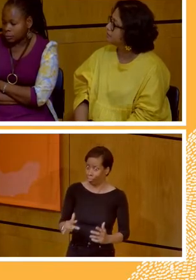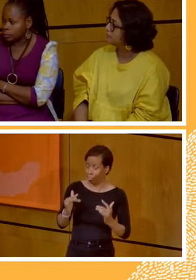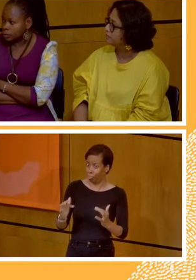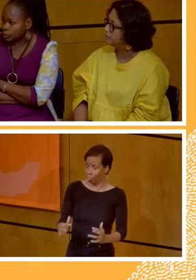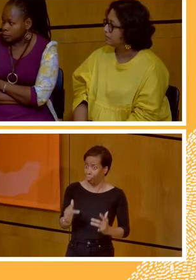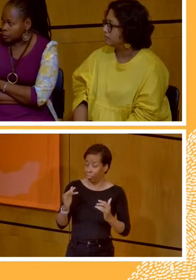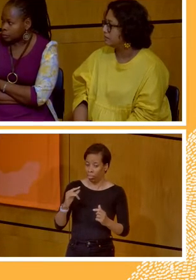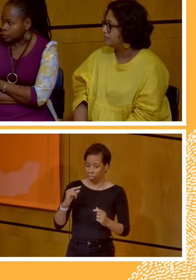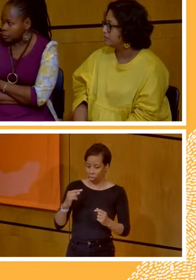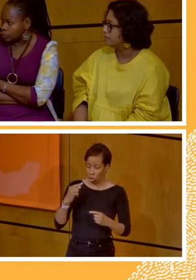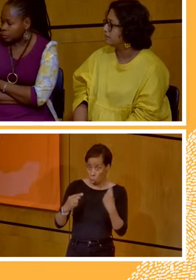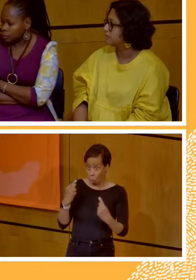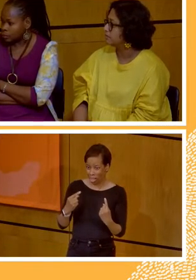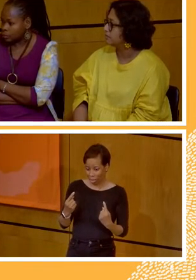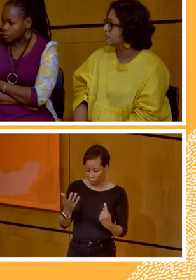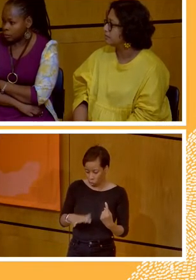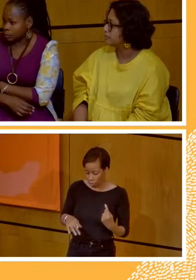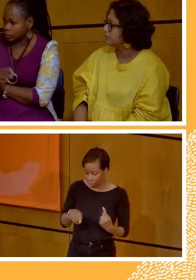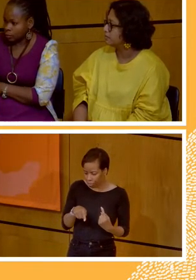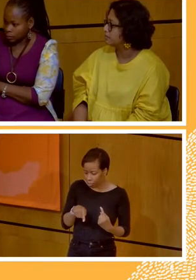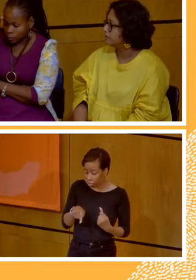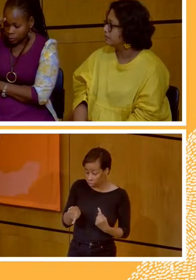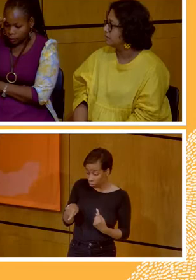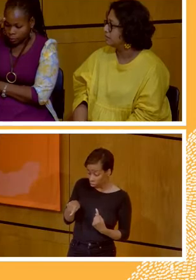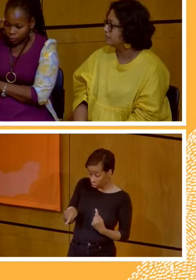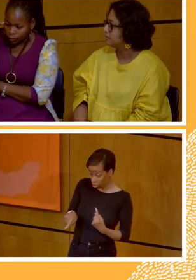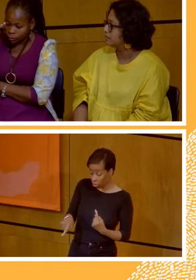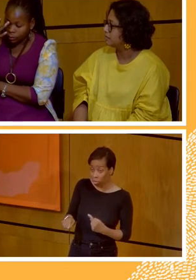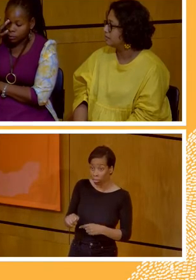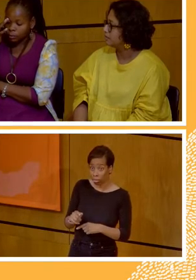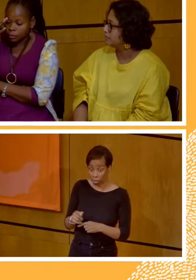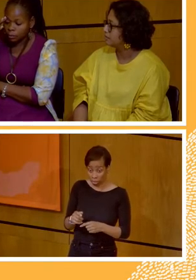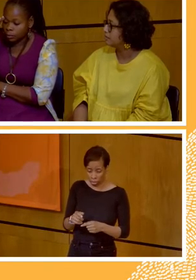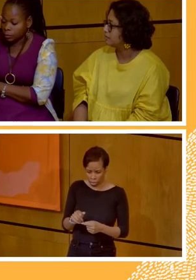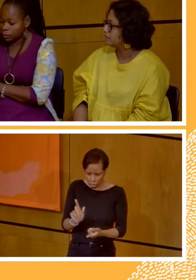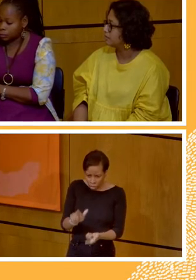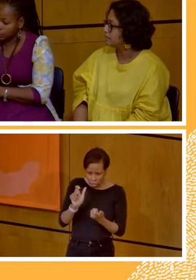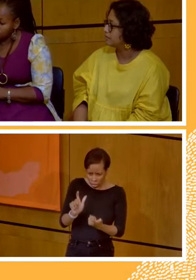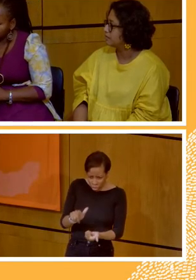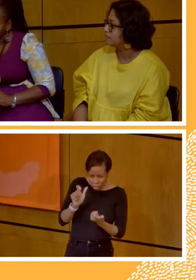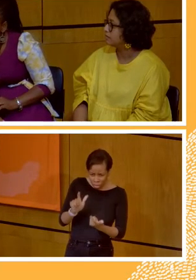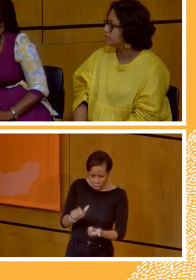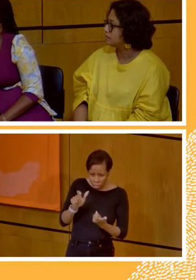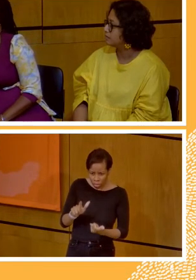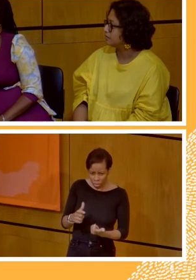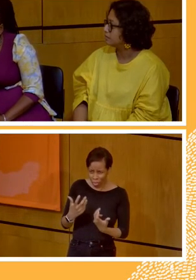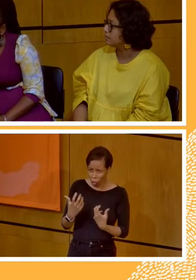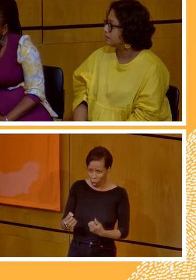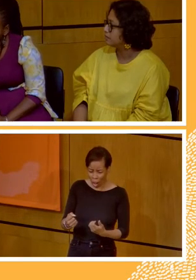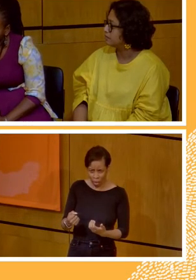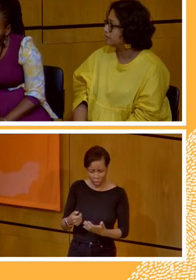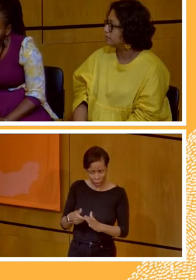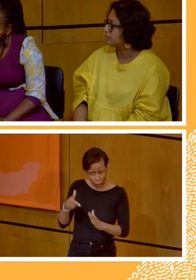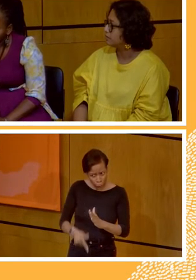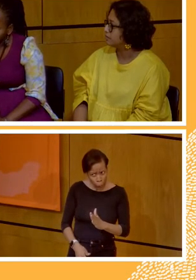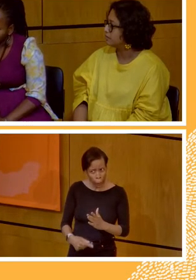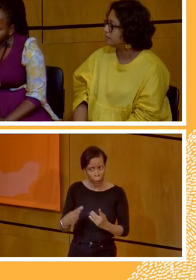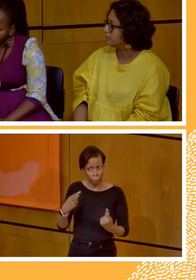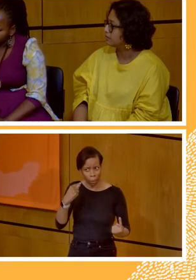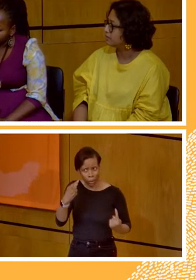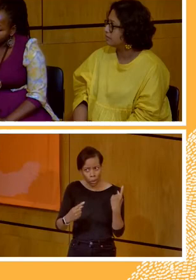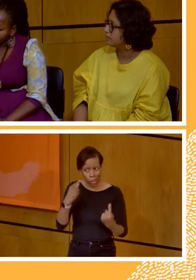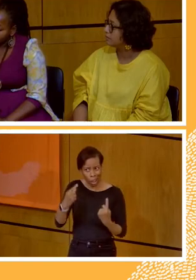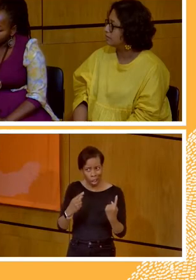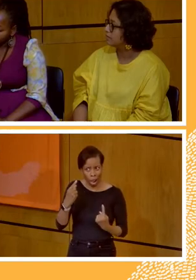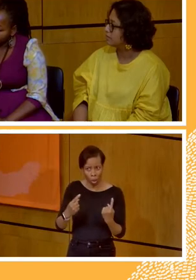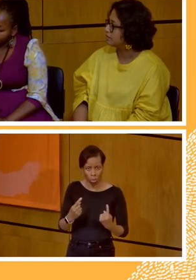river. And you can just hear it in this absolutely chest-rattling bass that would be captured in this